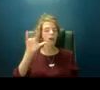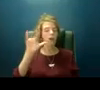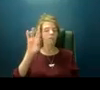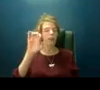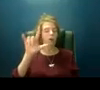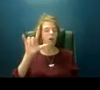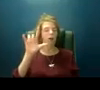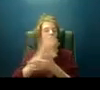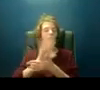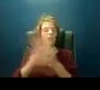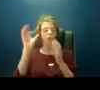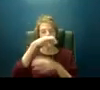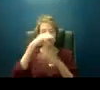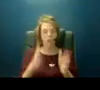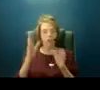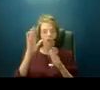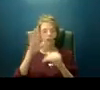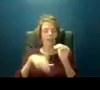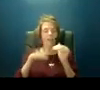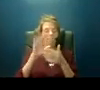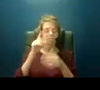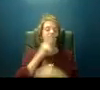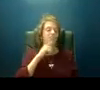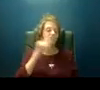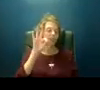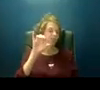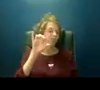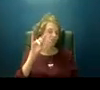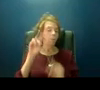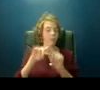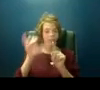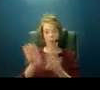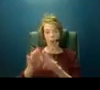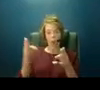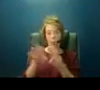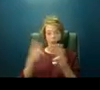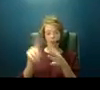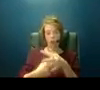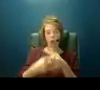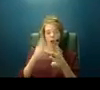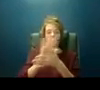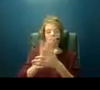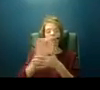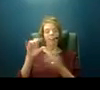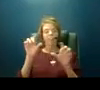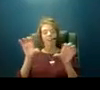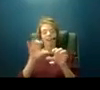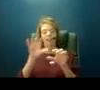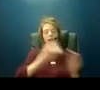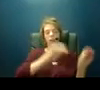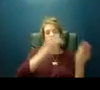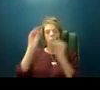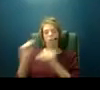Fiction. The opening of that, MK12 Design did this just incredible floating graphic